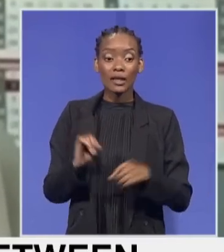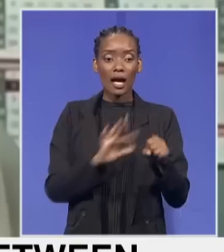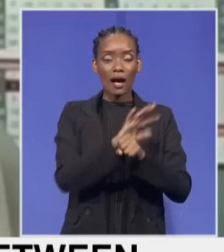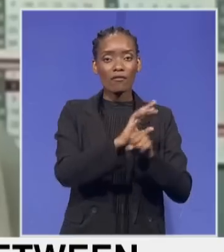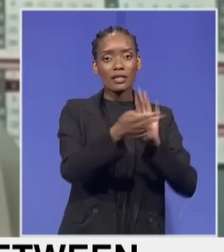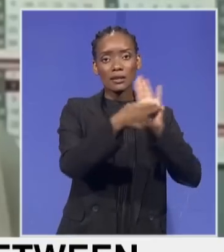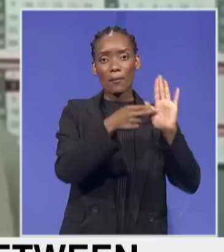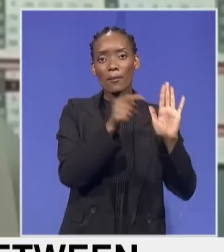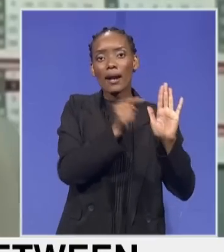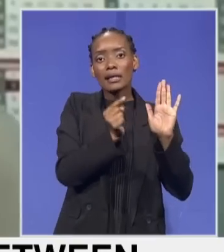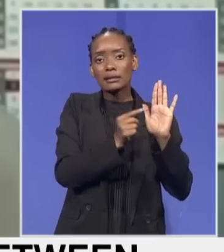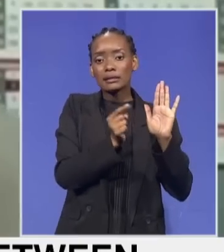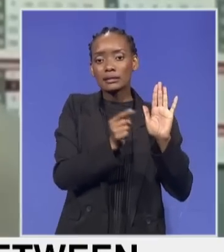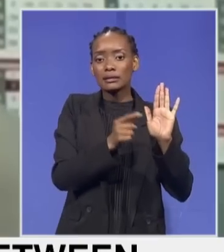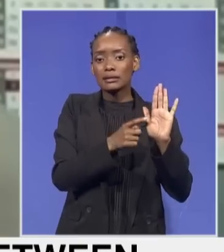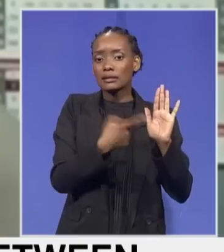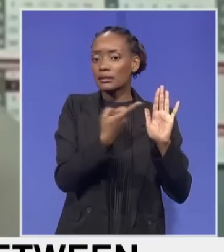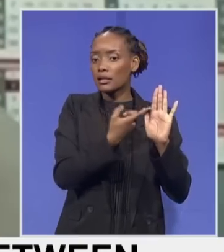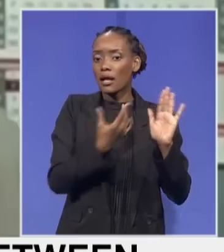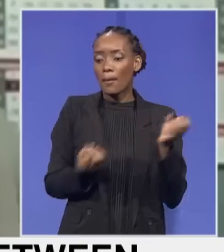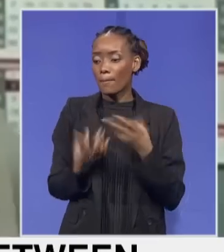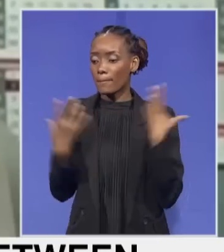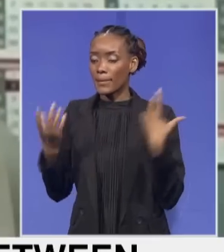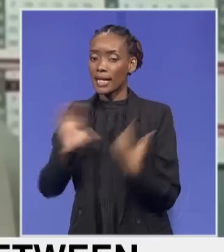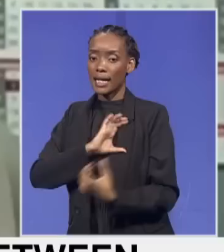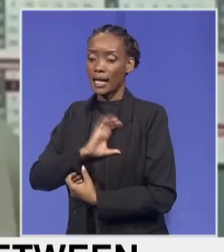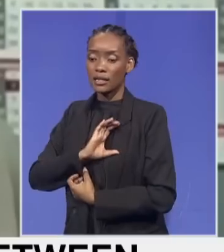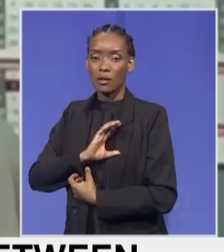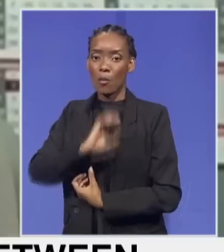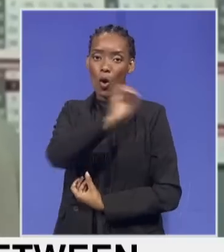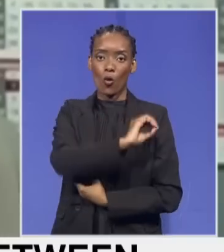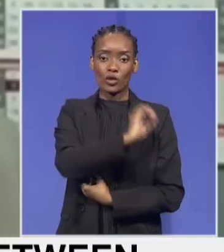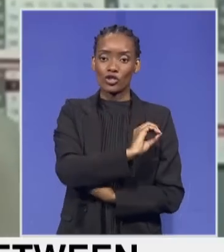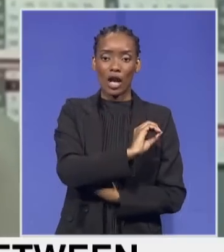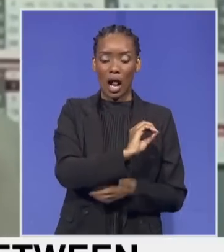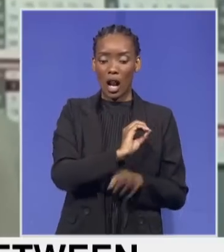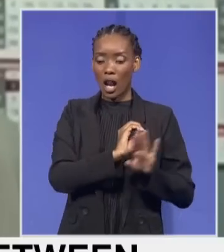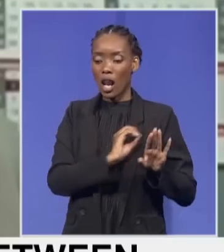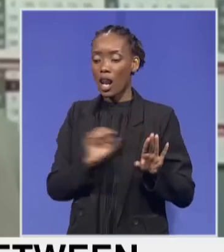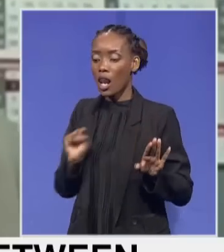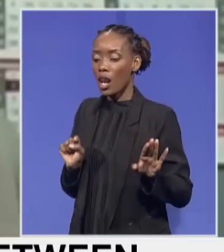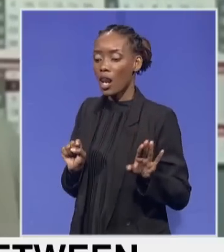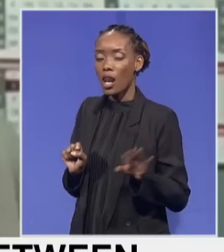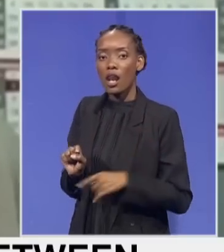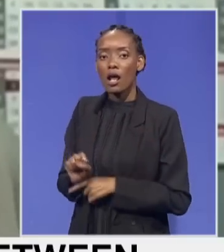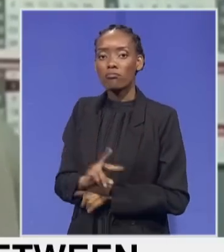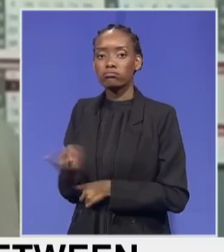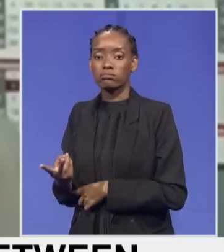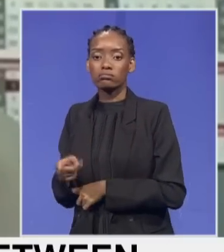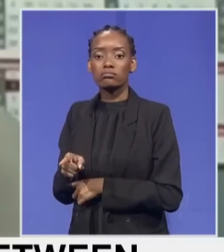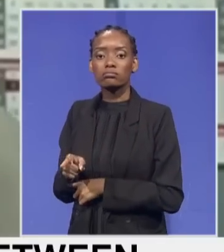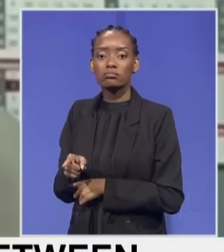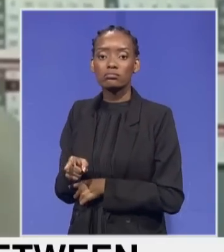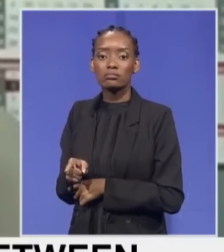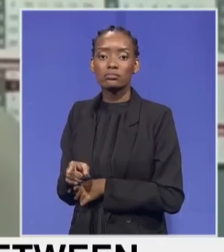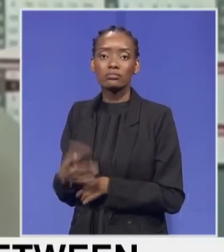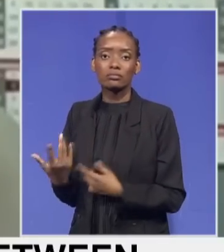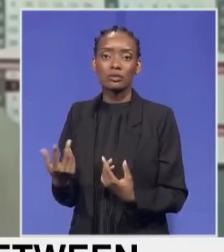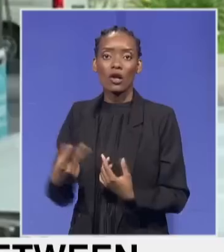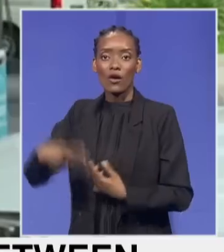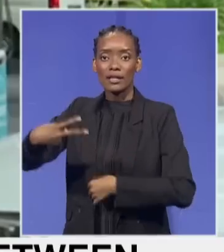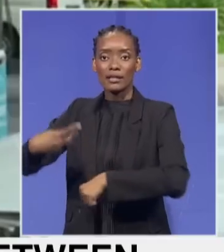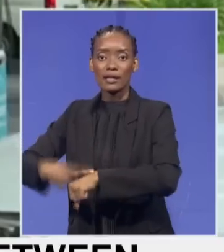lot of them don't go for original parts because you got lots more. And they will go for what we call aftermarket